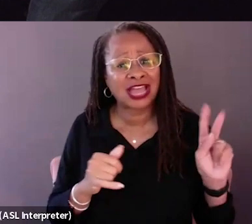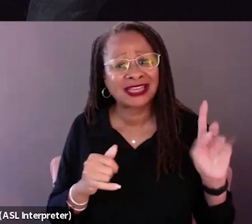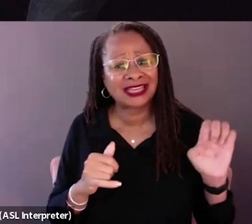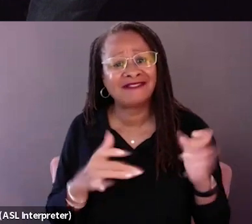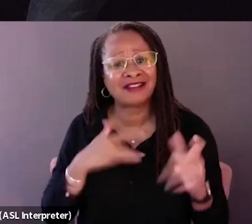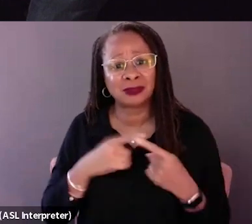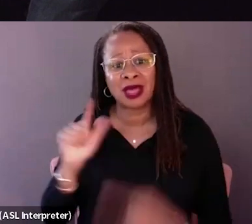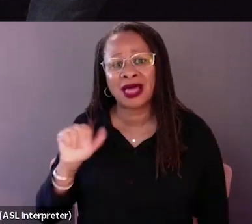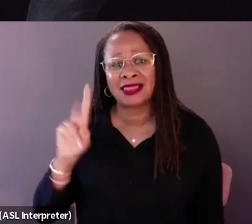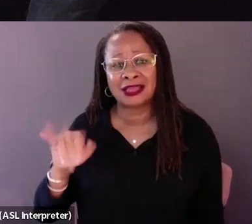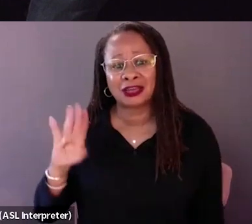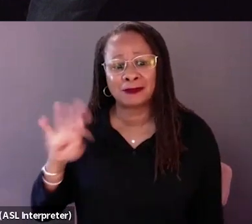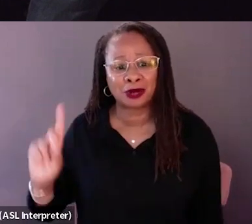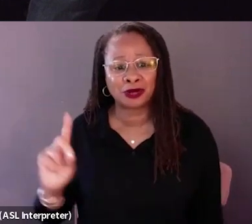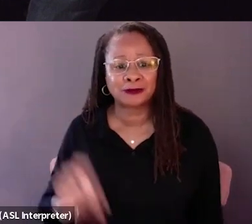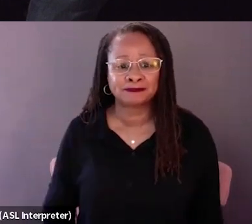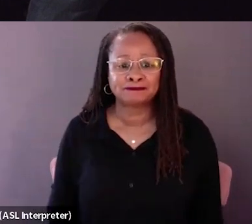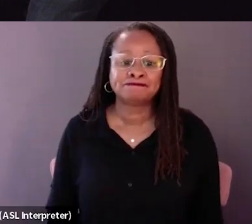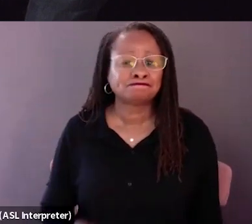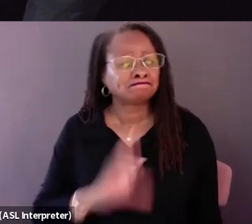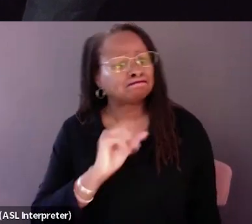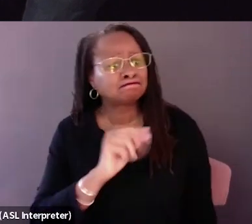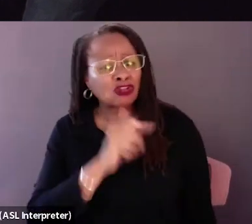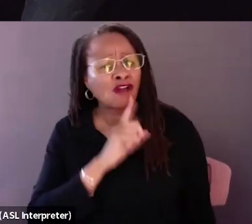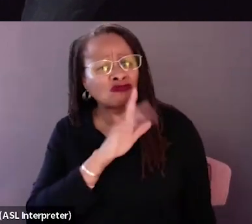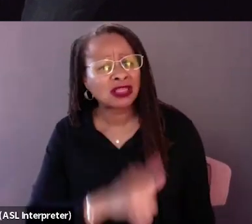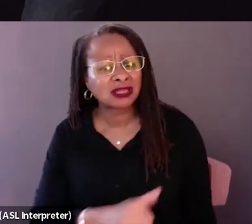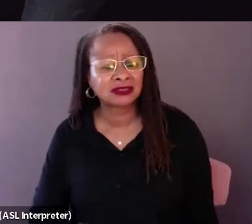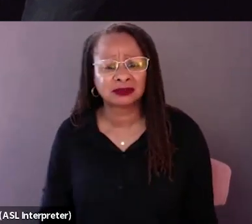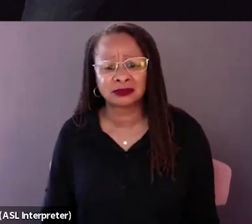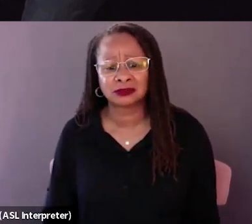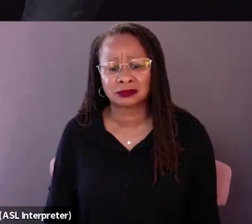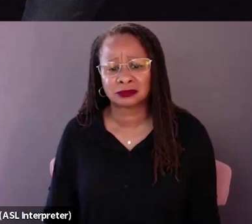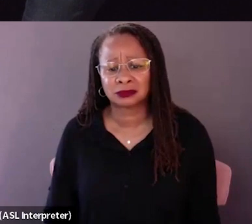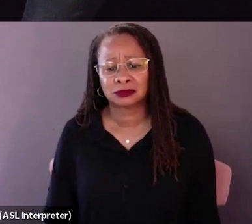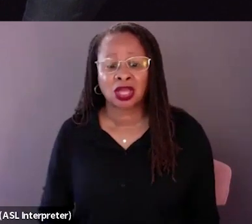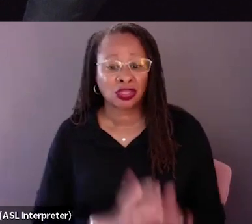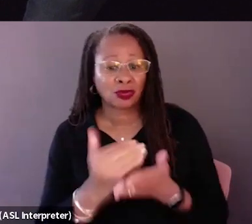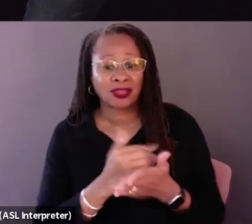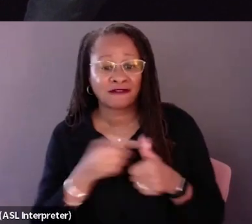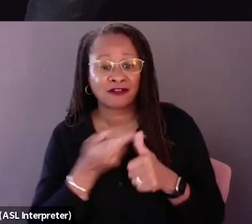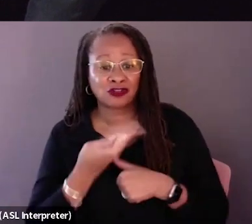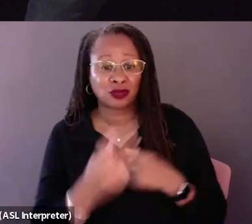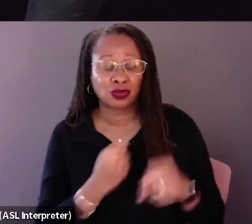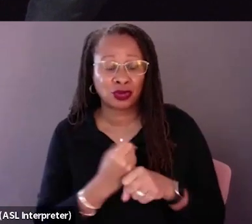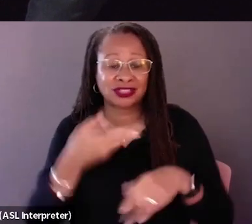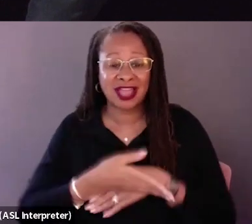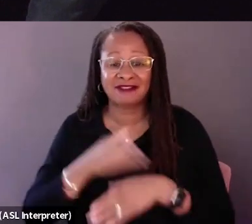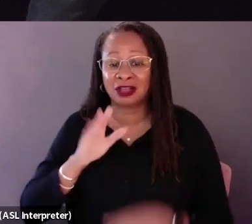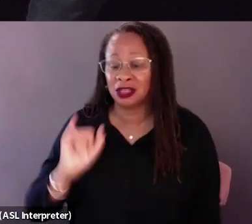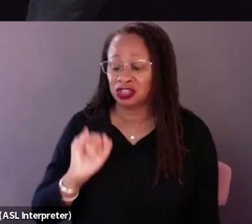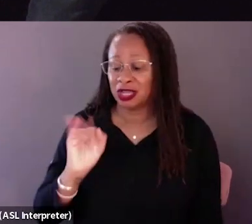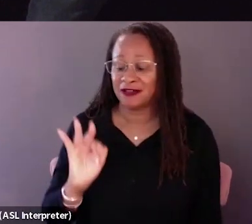not as much as that scene. I mean, she throughout the first few years after JFK's death would